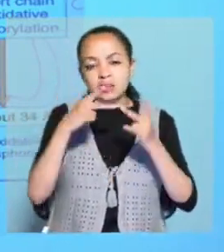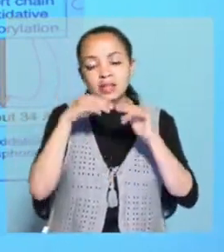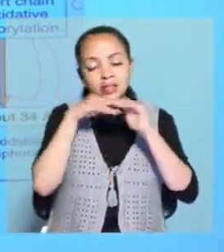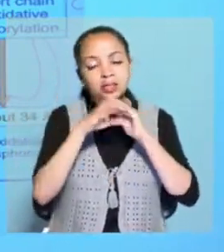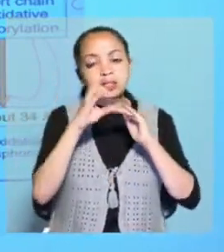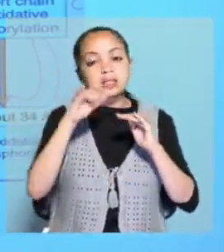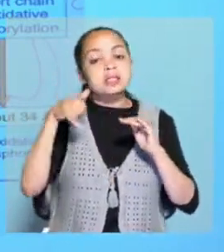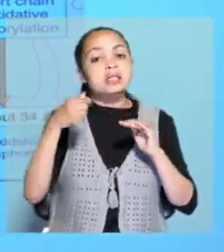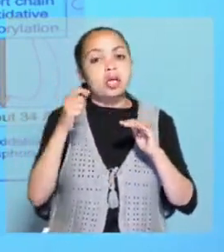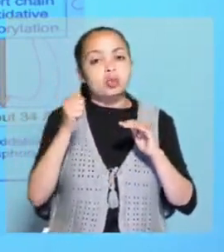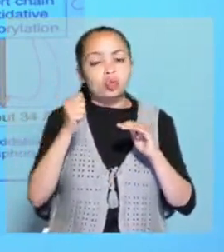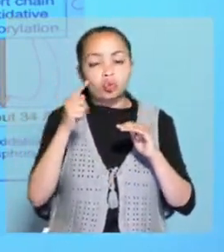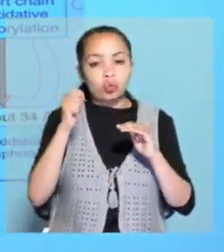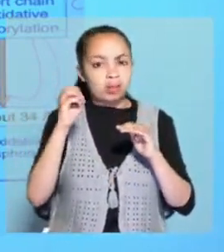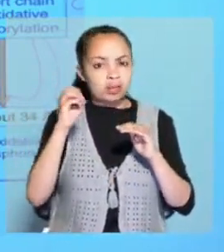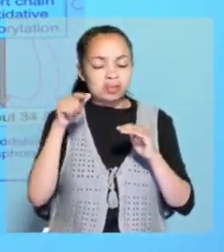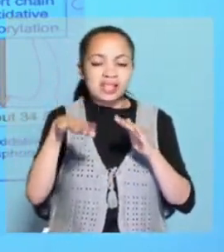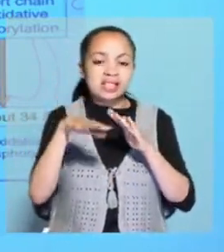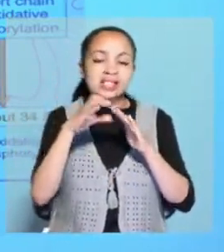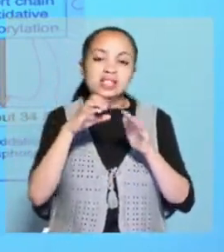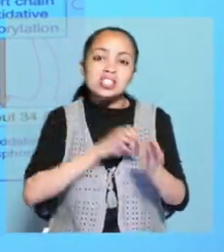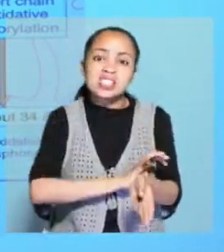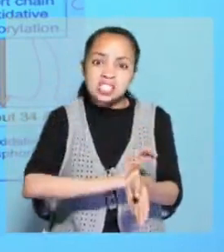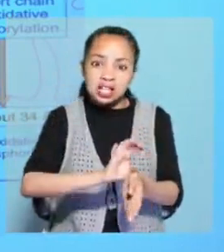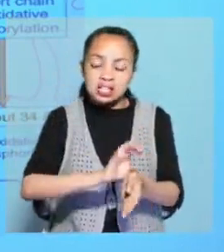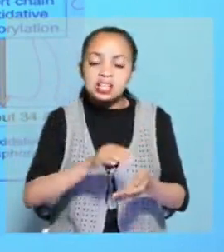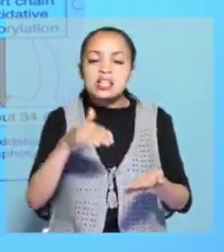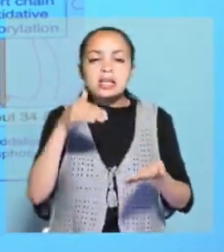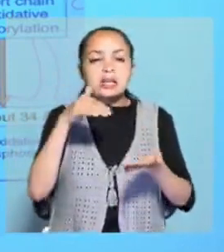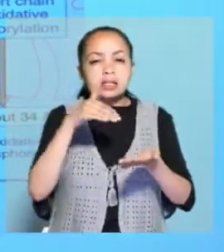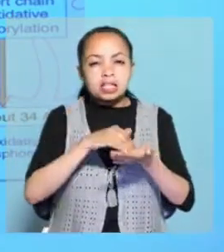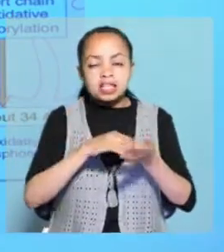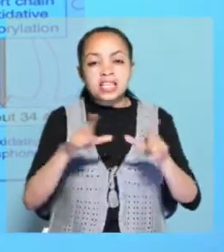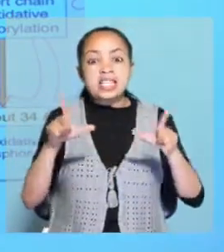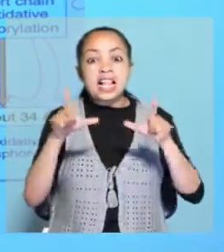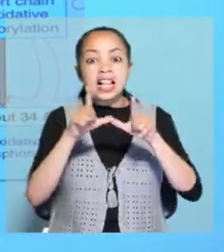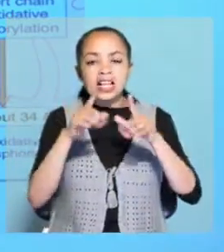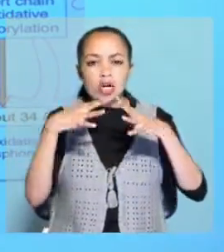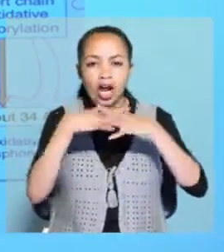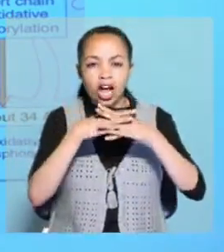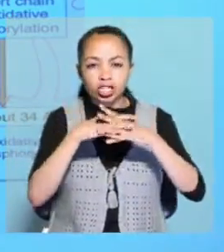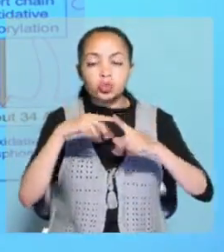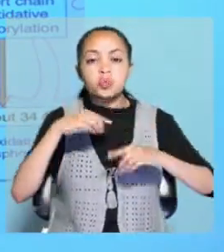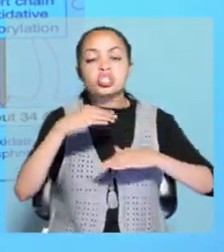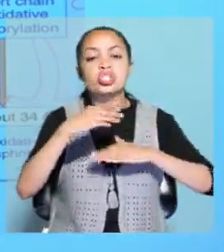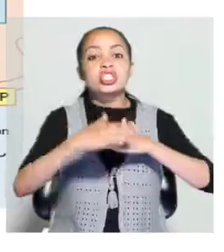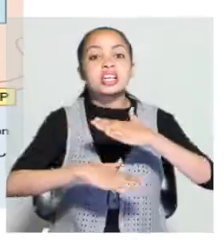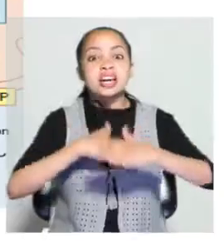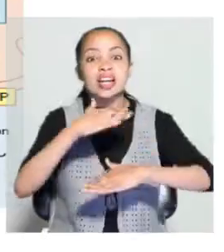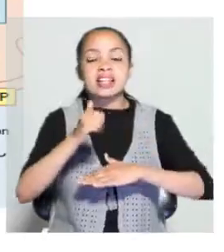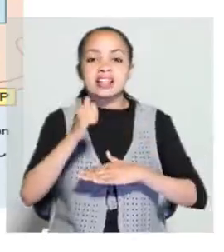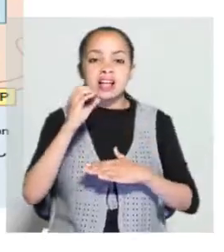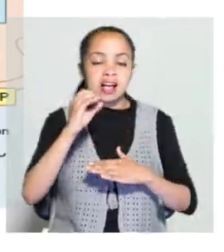cytoplasm or cytosol of the cell. Then there is a link reaction which generate